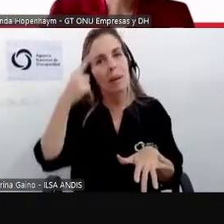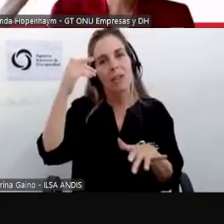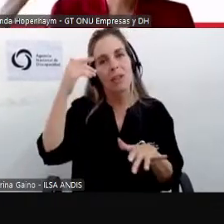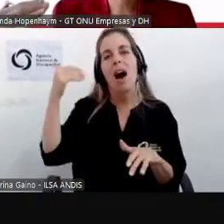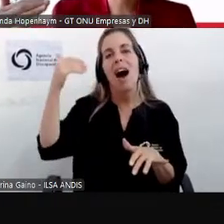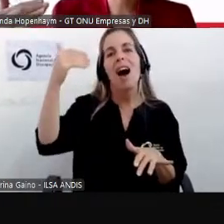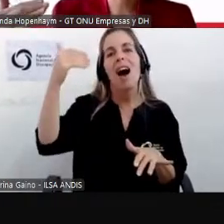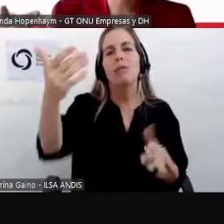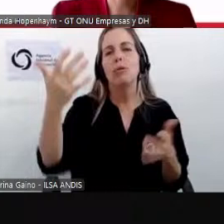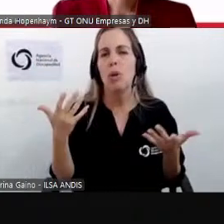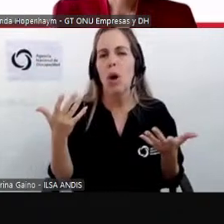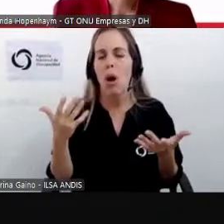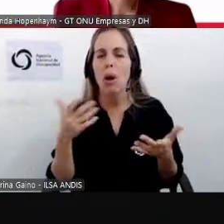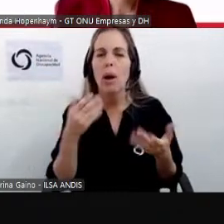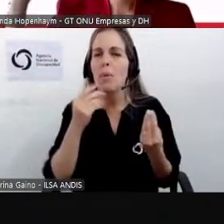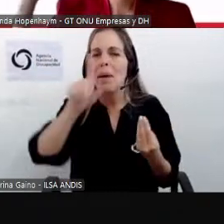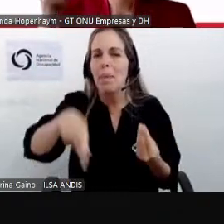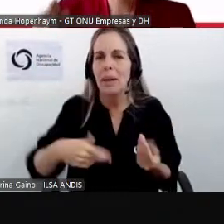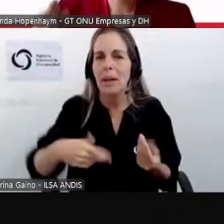have.